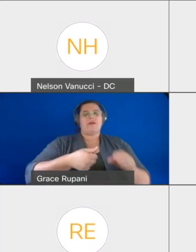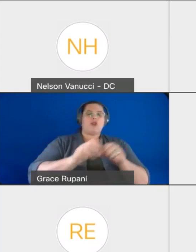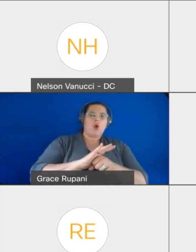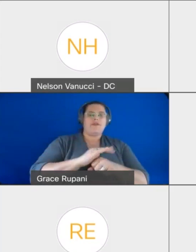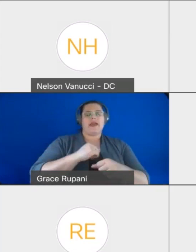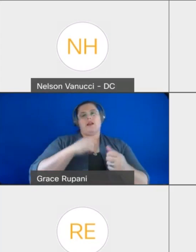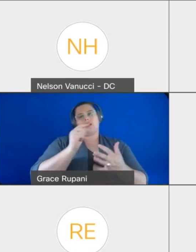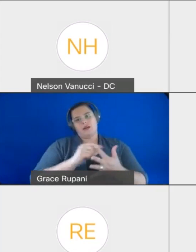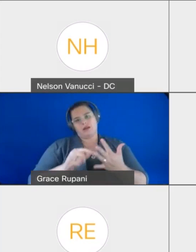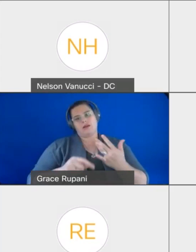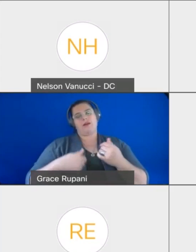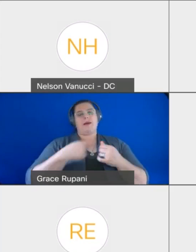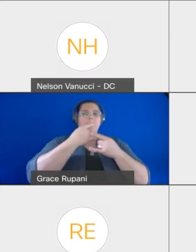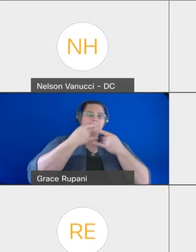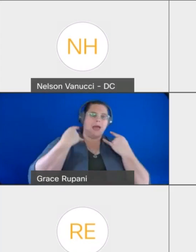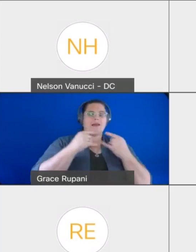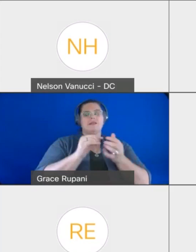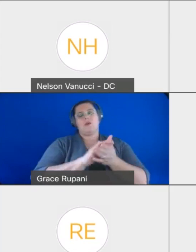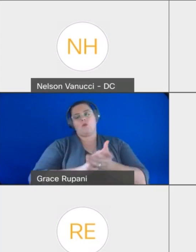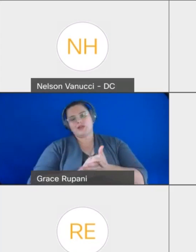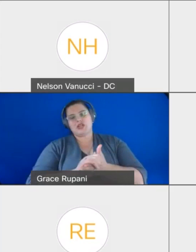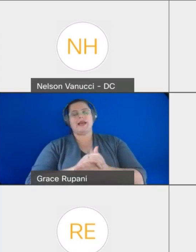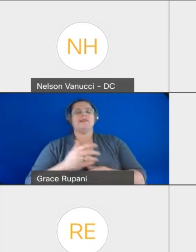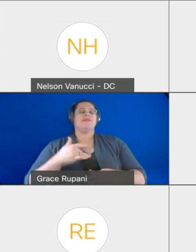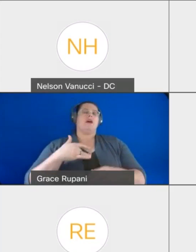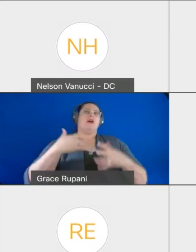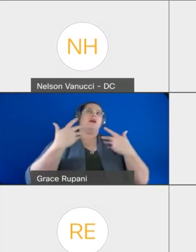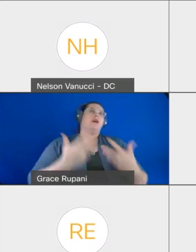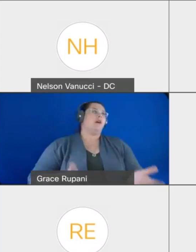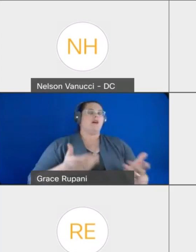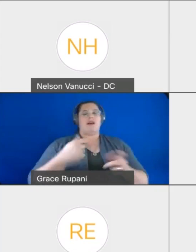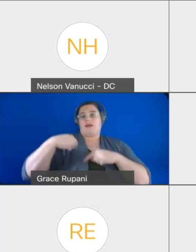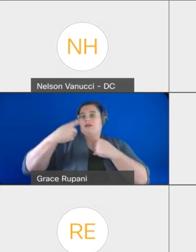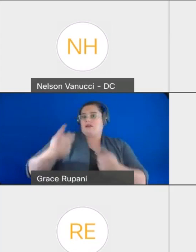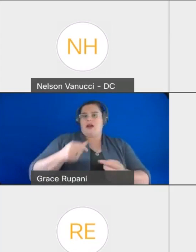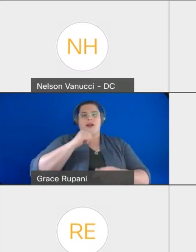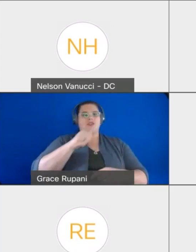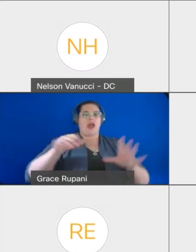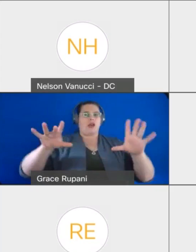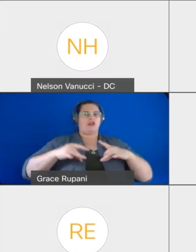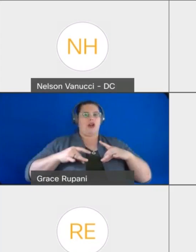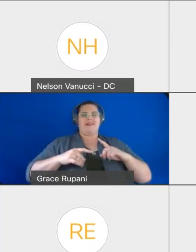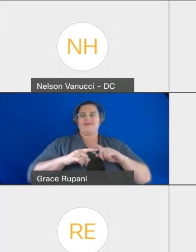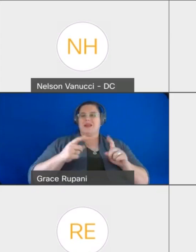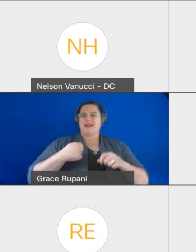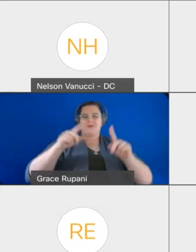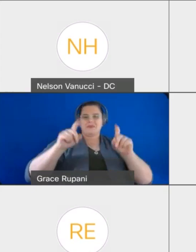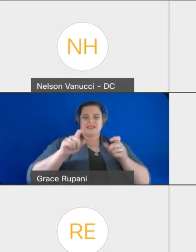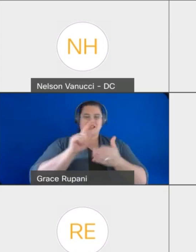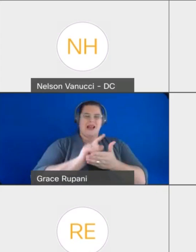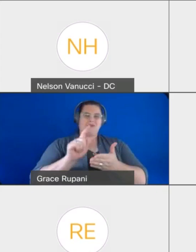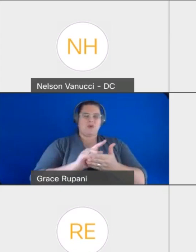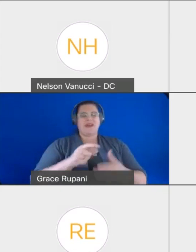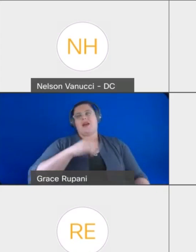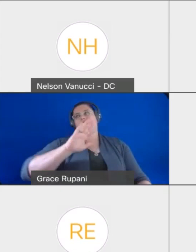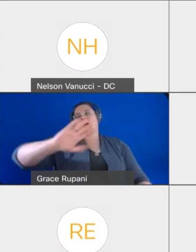interventions, but and it's really easy to get that false sense of security that, because I'm tested every week, I don't have